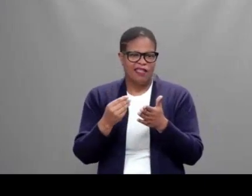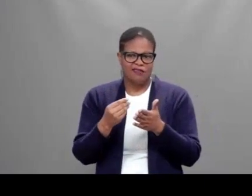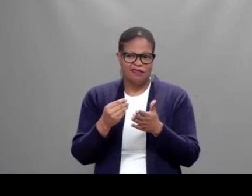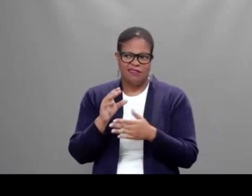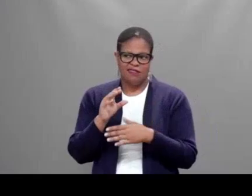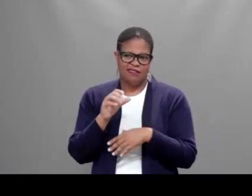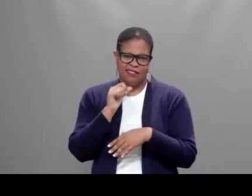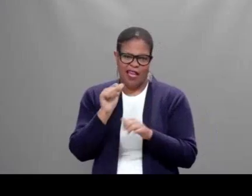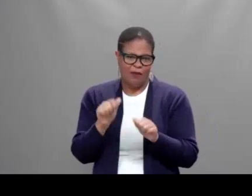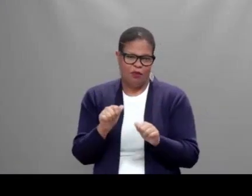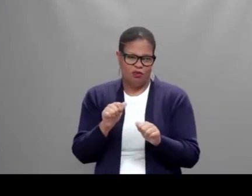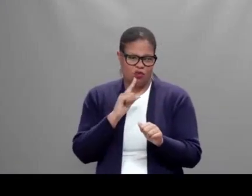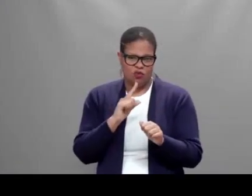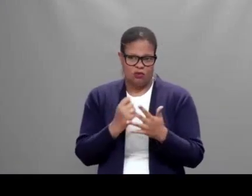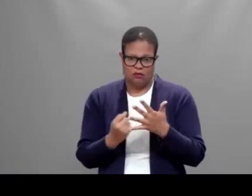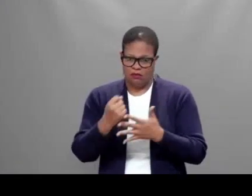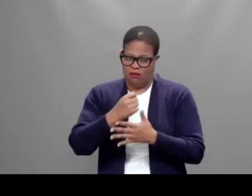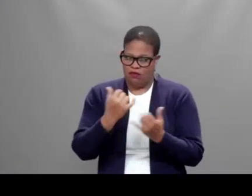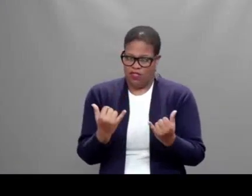doing it.